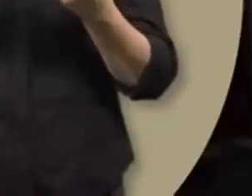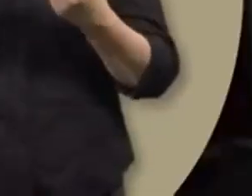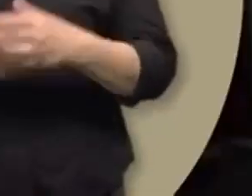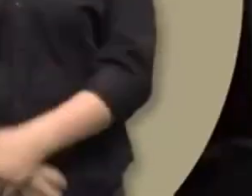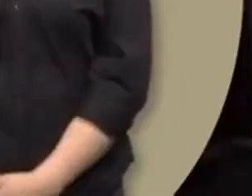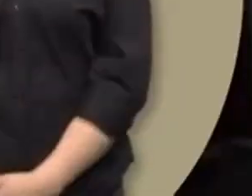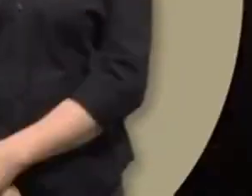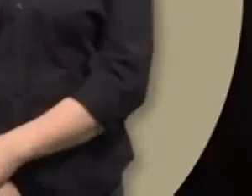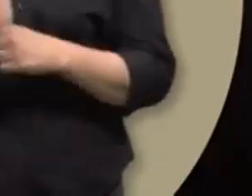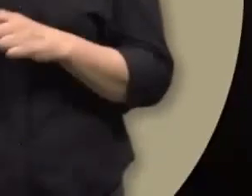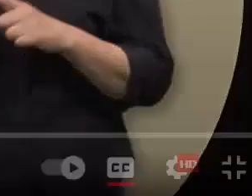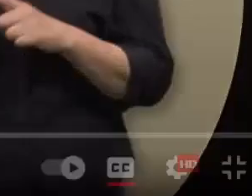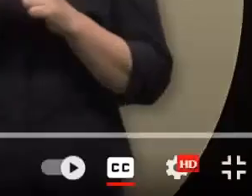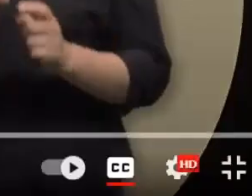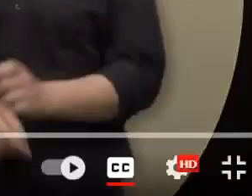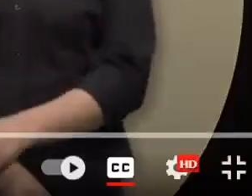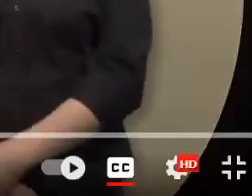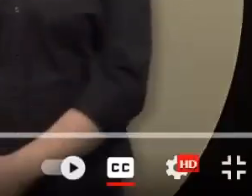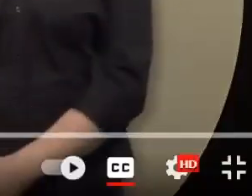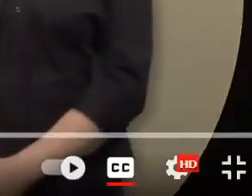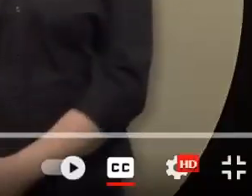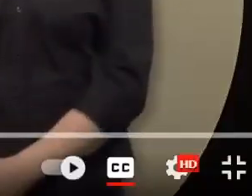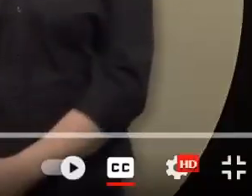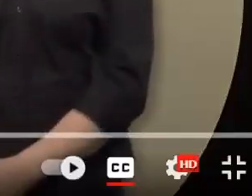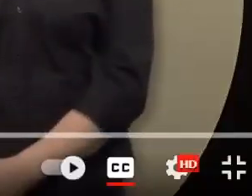I'd say one word.